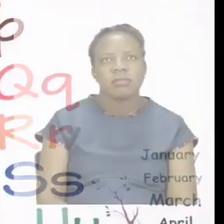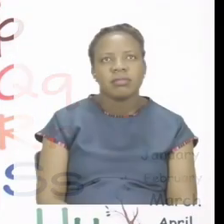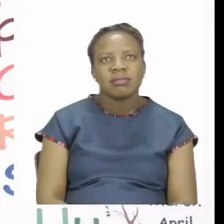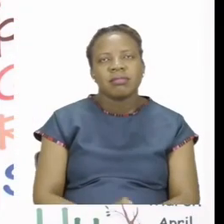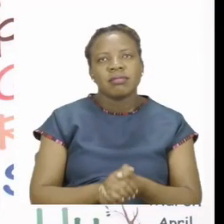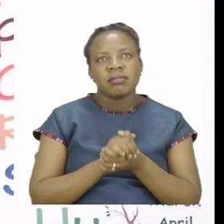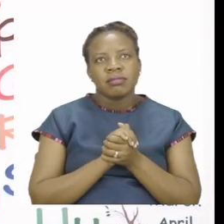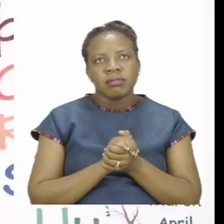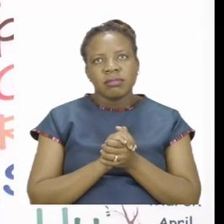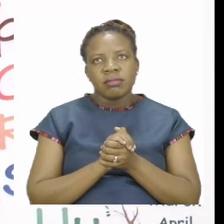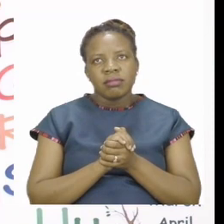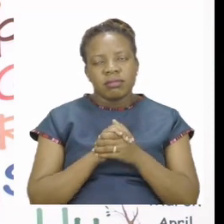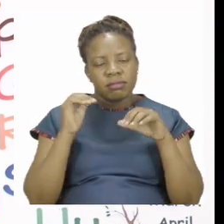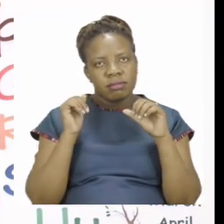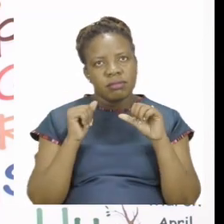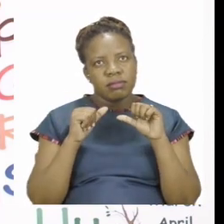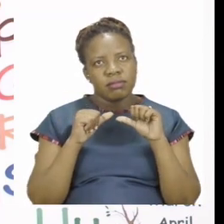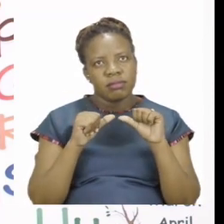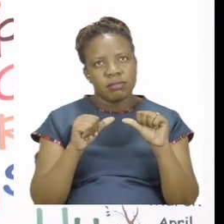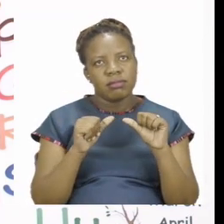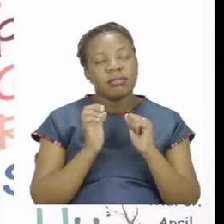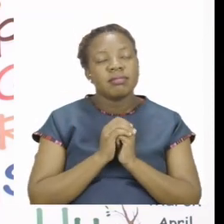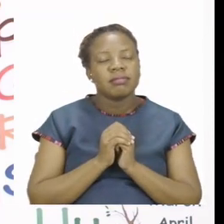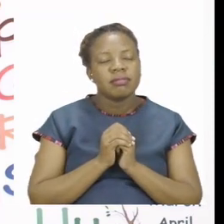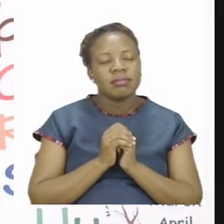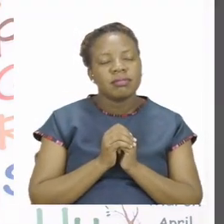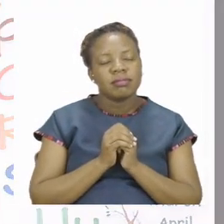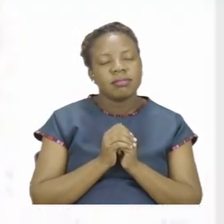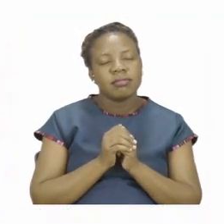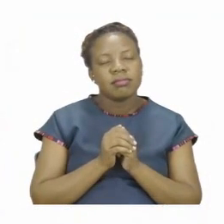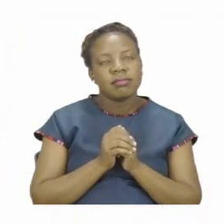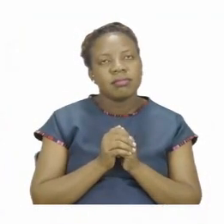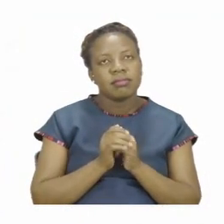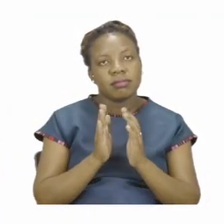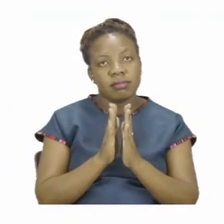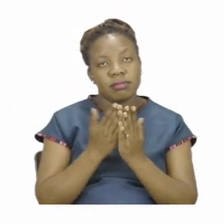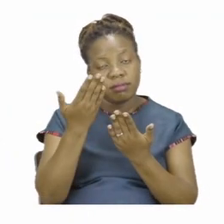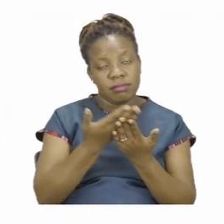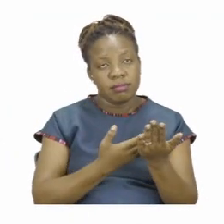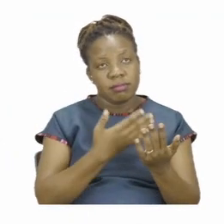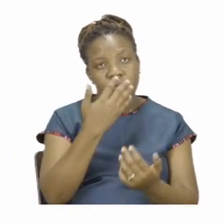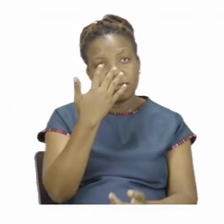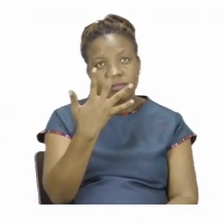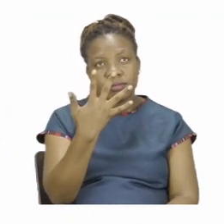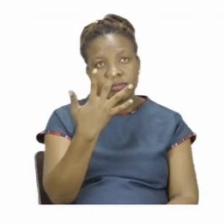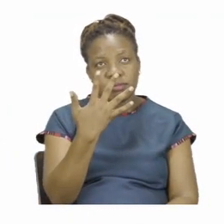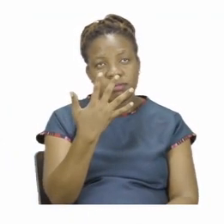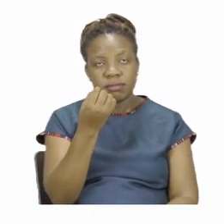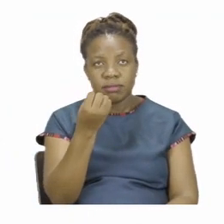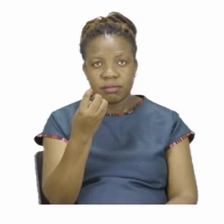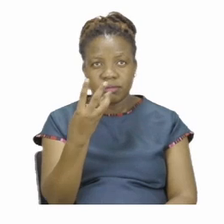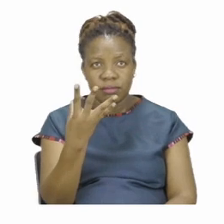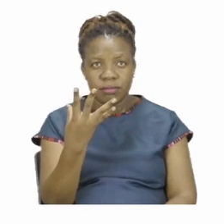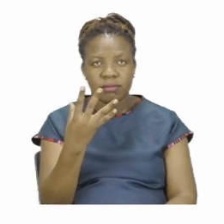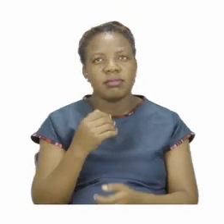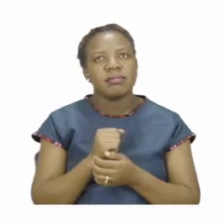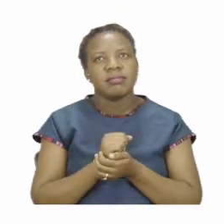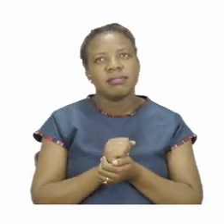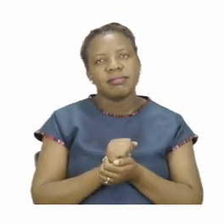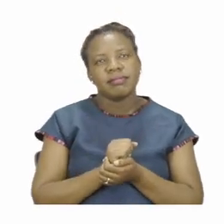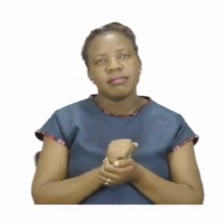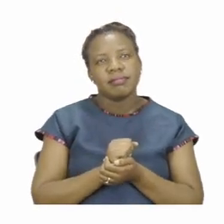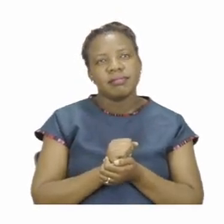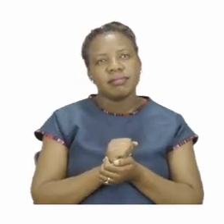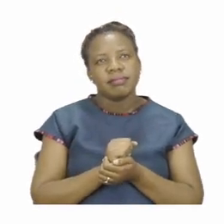Now, boys and girls, let's do a little bit of mathematics on page 5. On page 5, we are going to be counting.